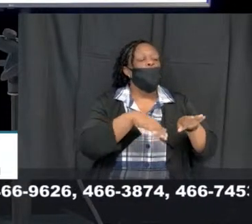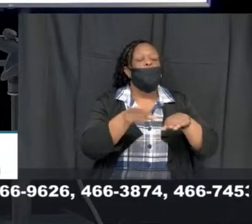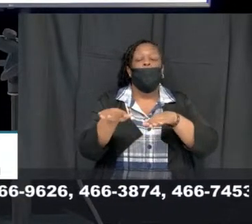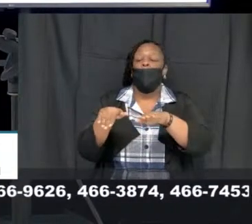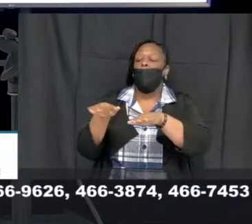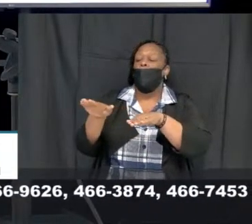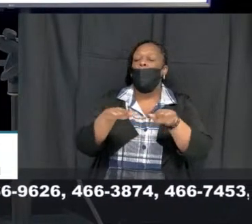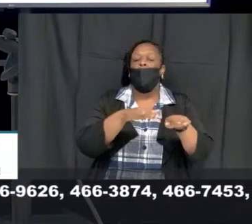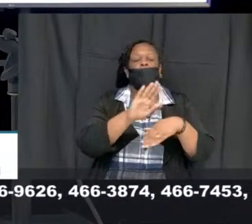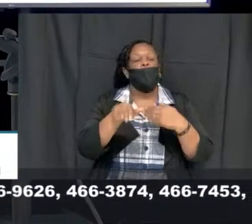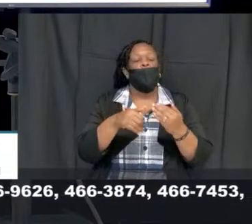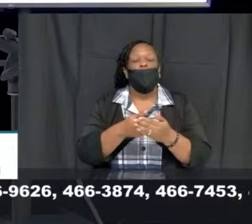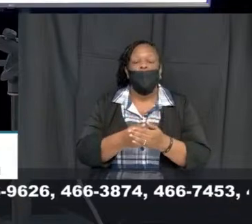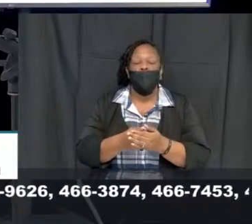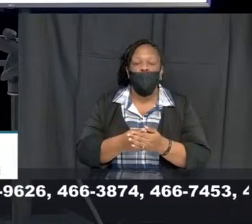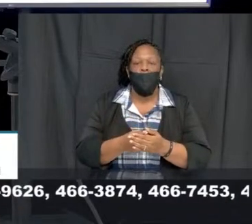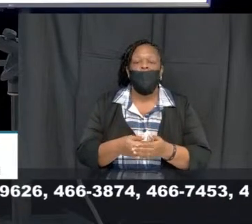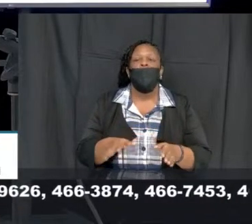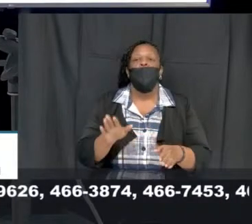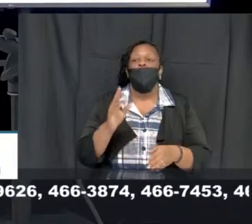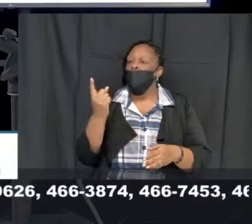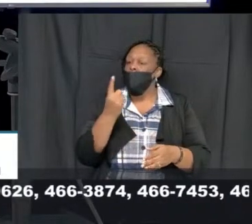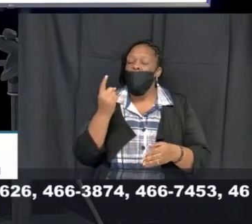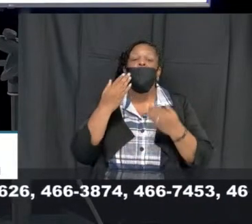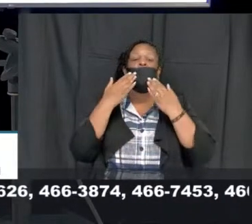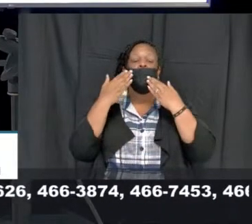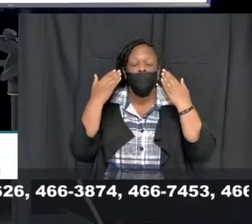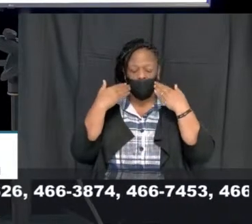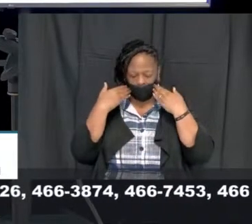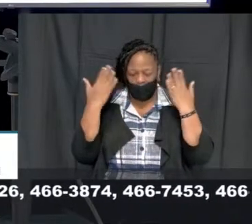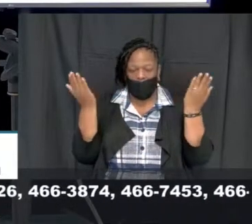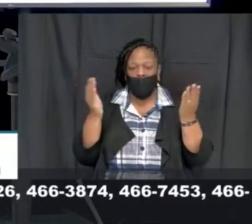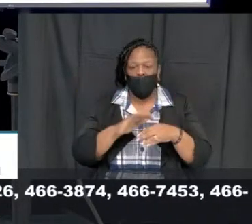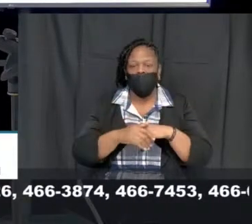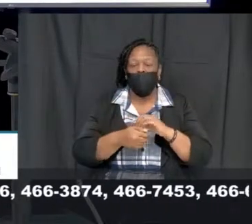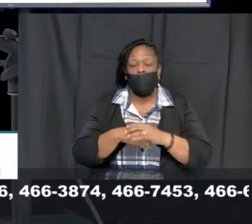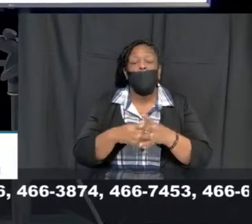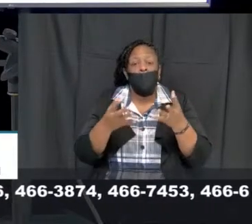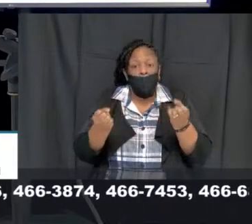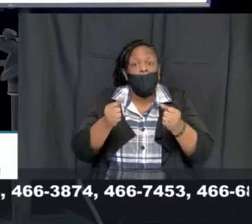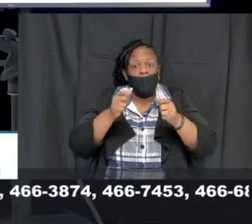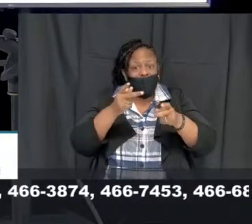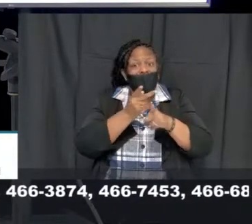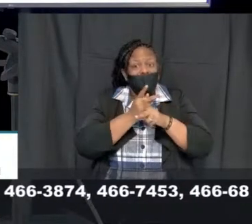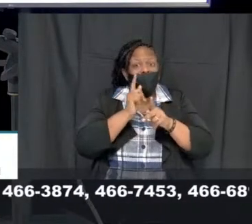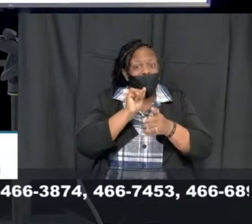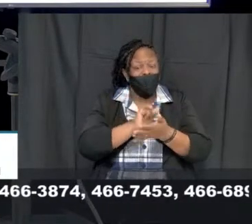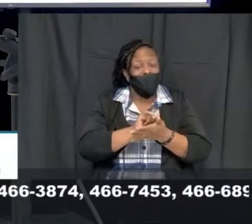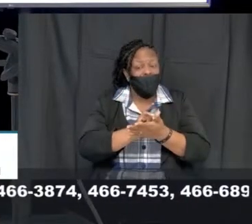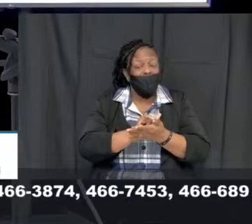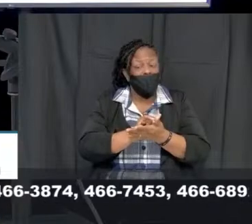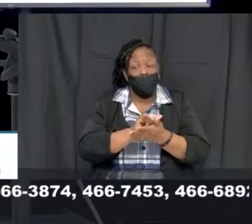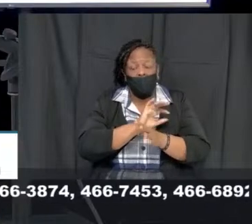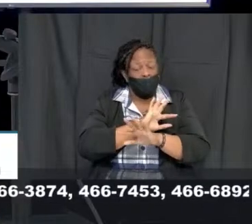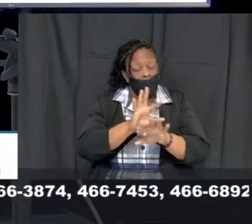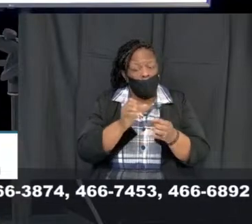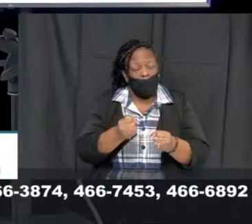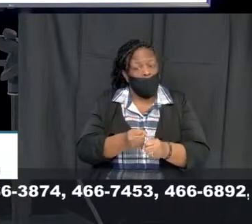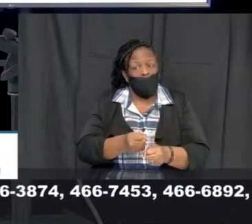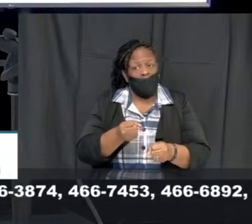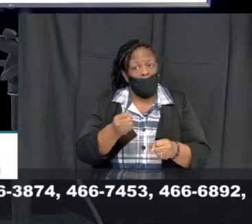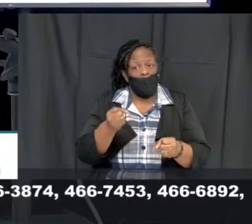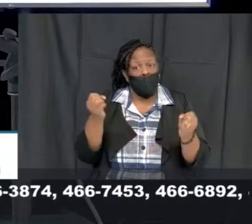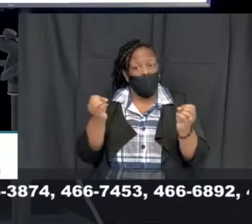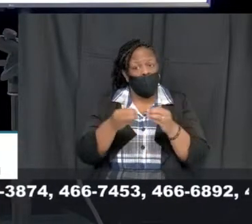it as you want to keep it that way, and you want to continue functioning like that and be able to open. And so